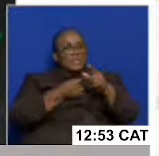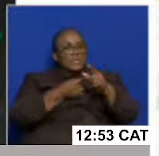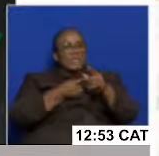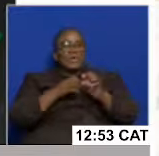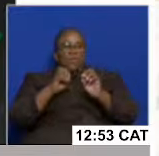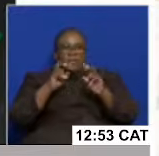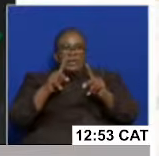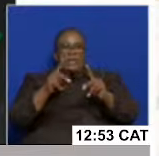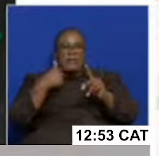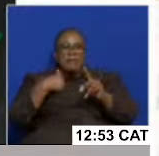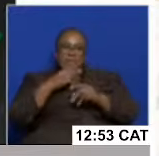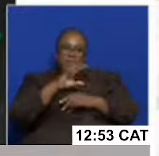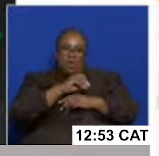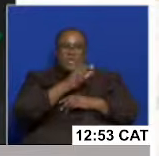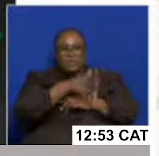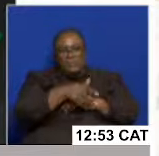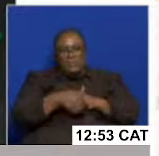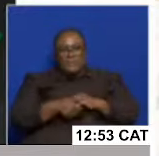ask.